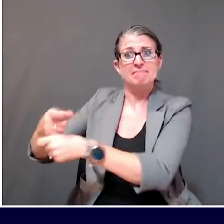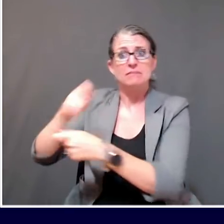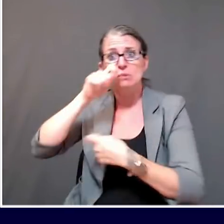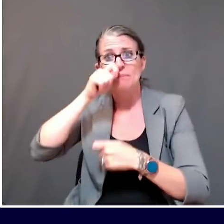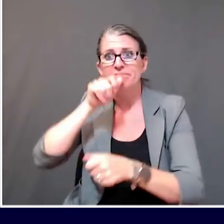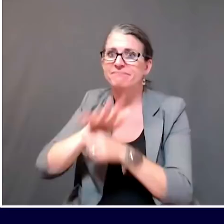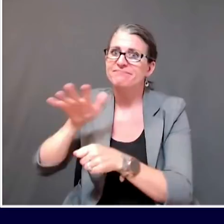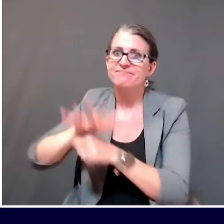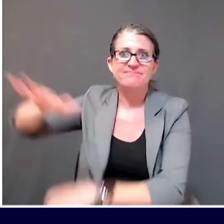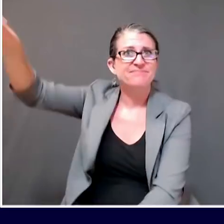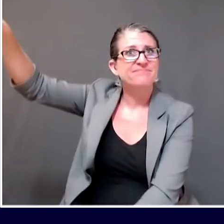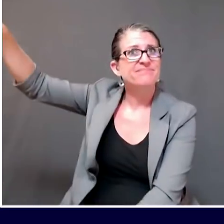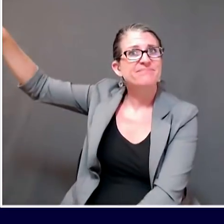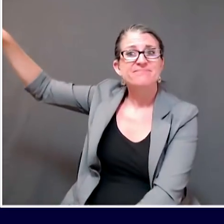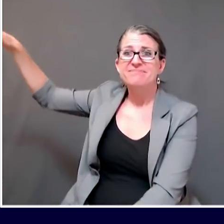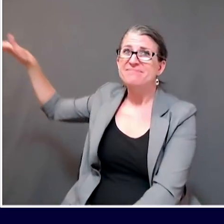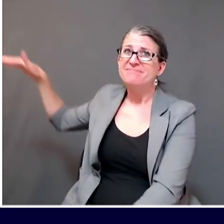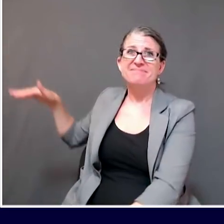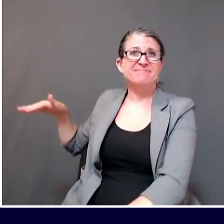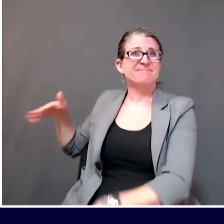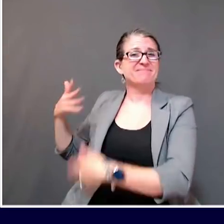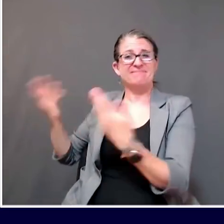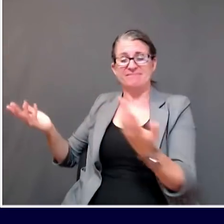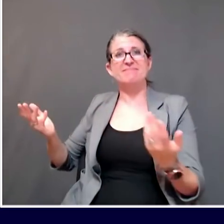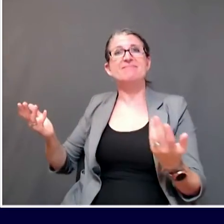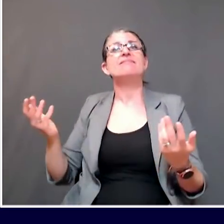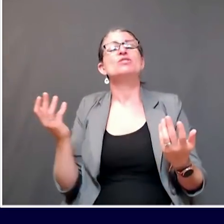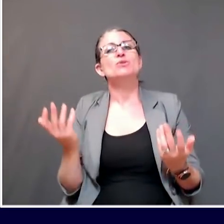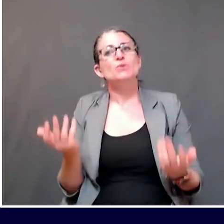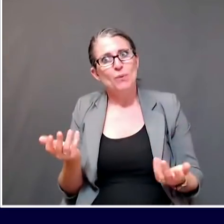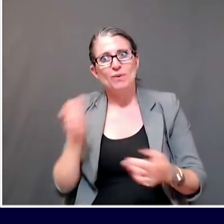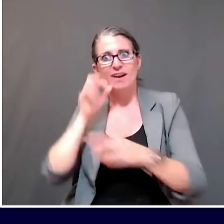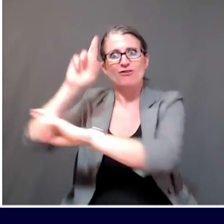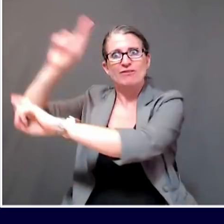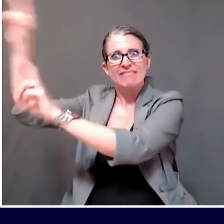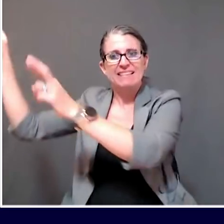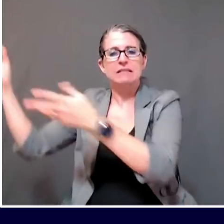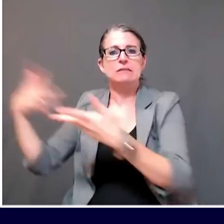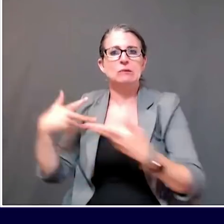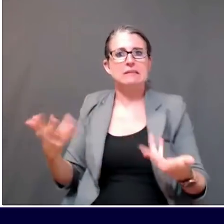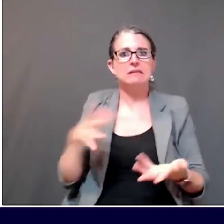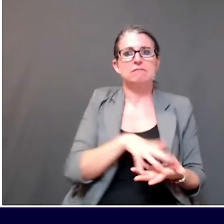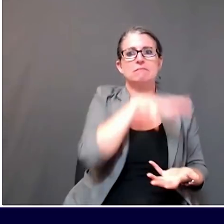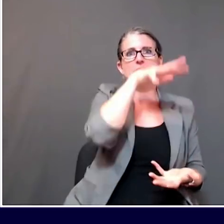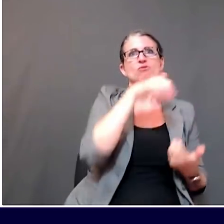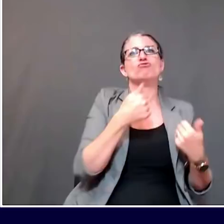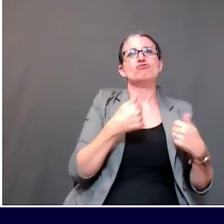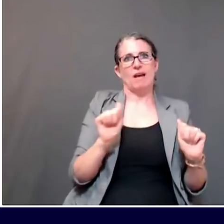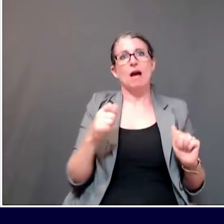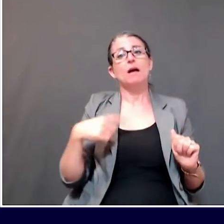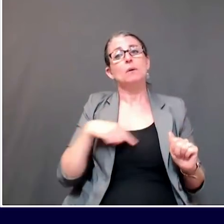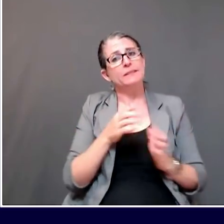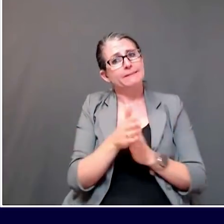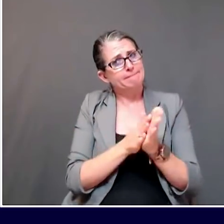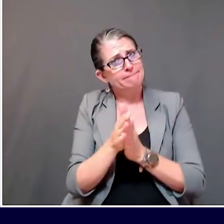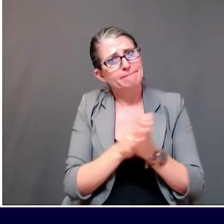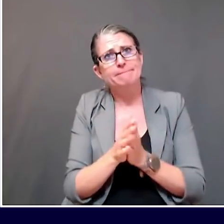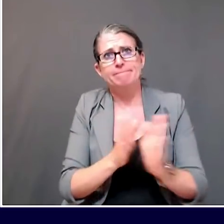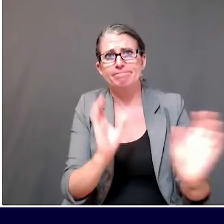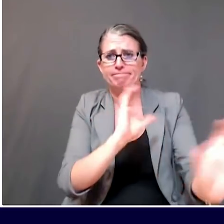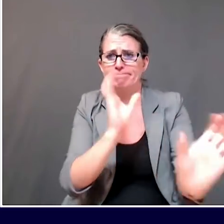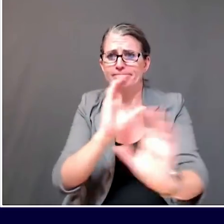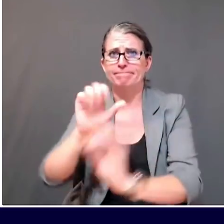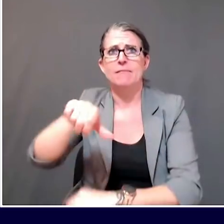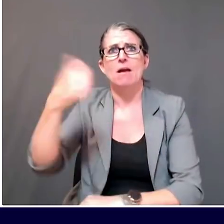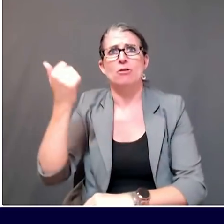might want. We're working pretty aggressively on that, including with a manufacturer of those swabs here in Maine,